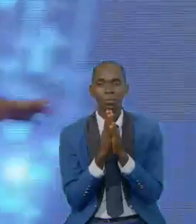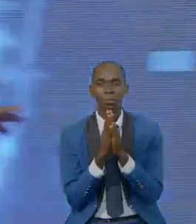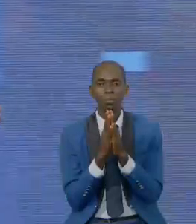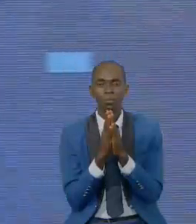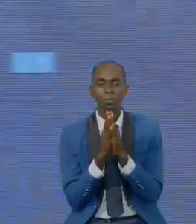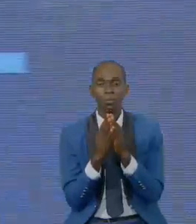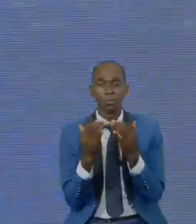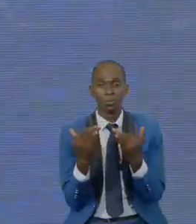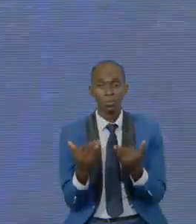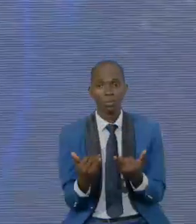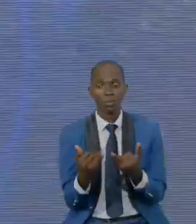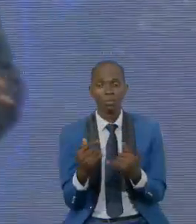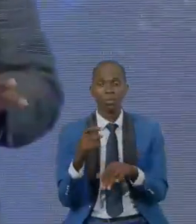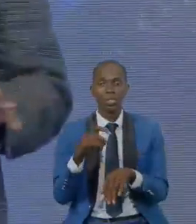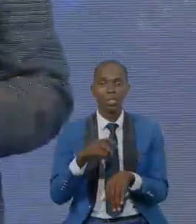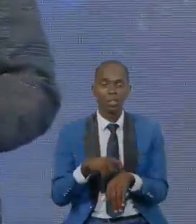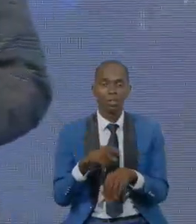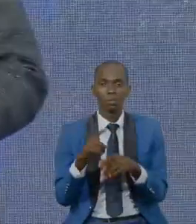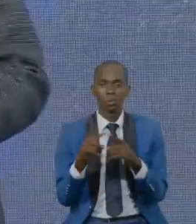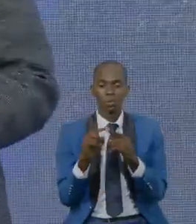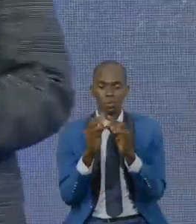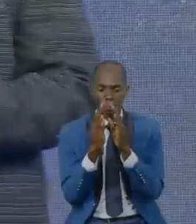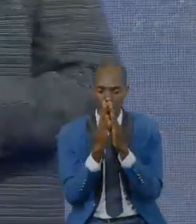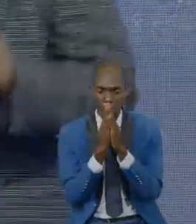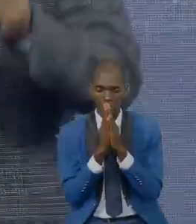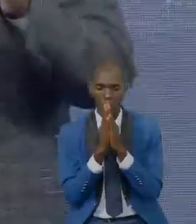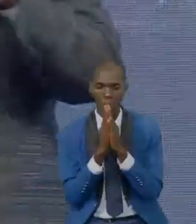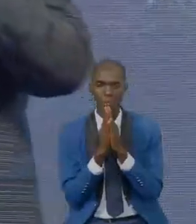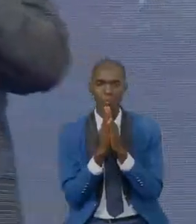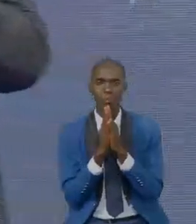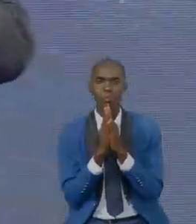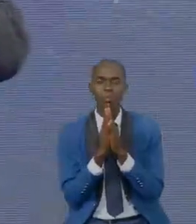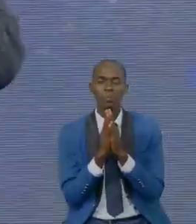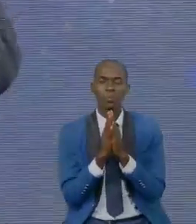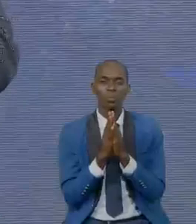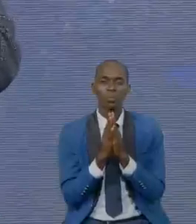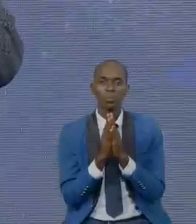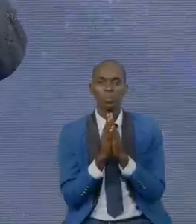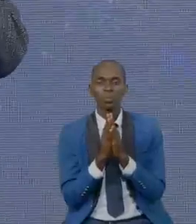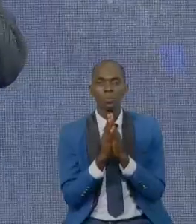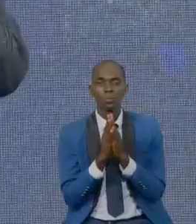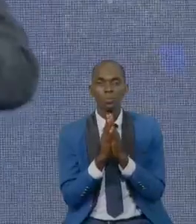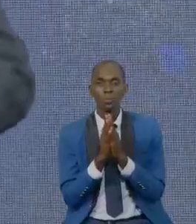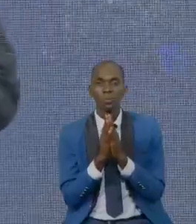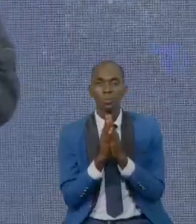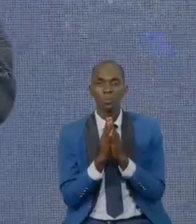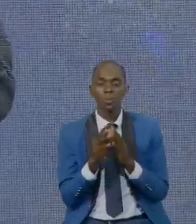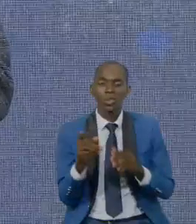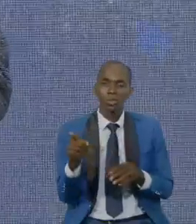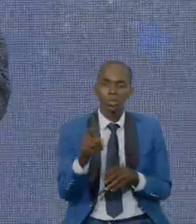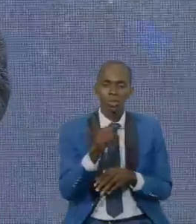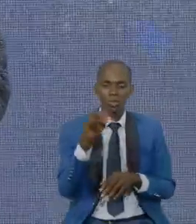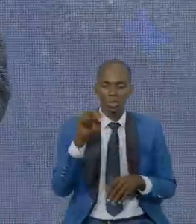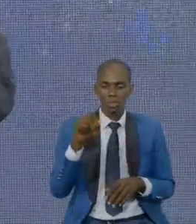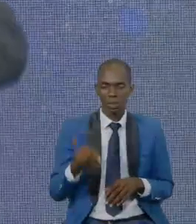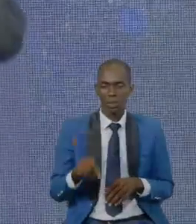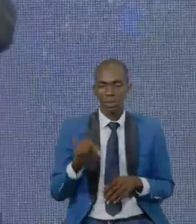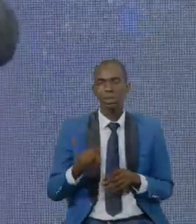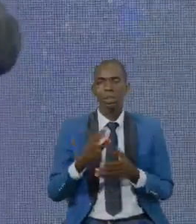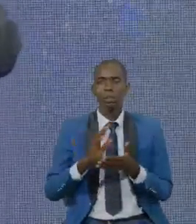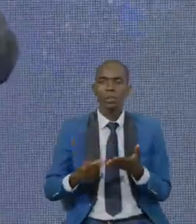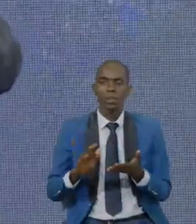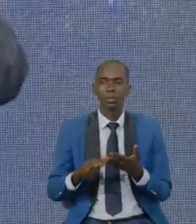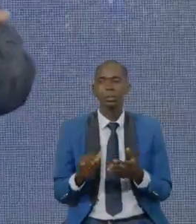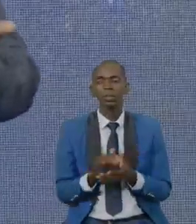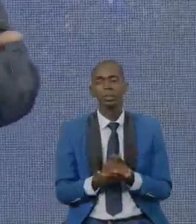It's bowed and eyes closed. You need pardon. You